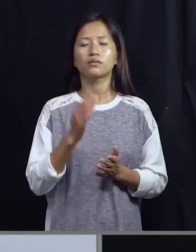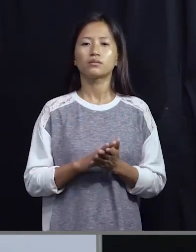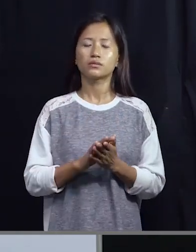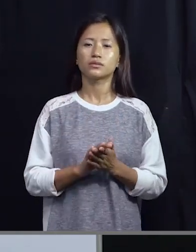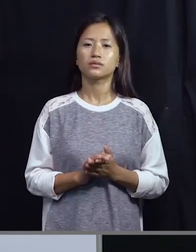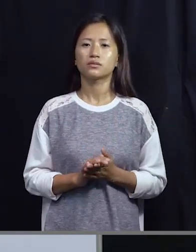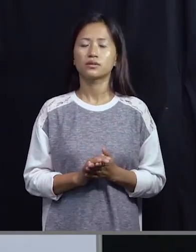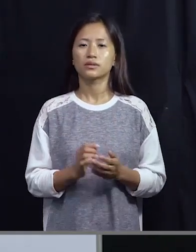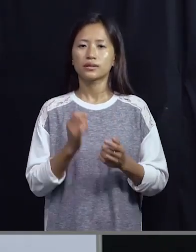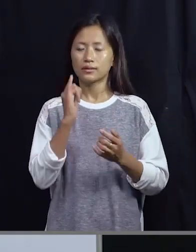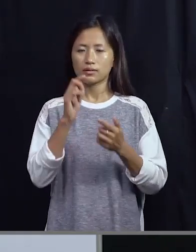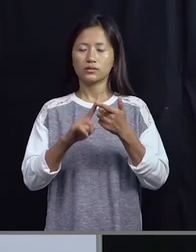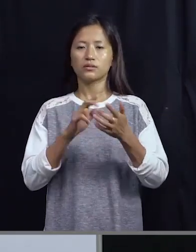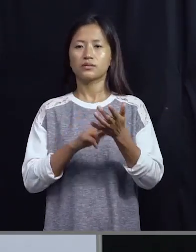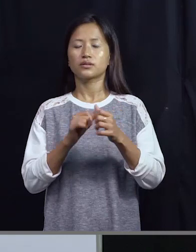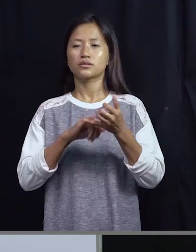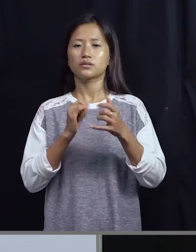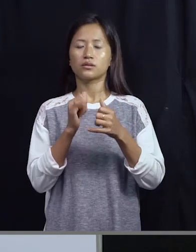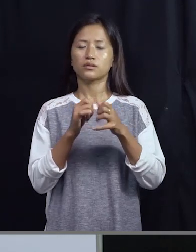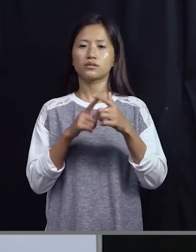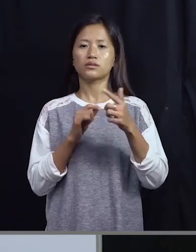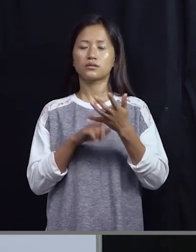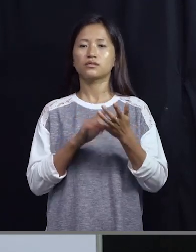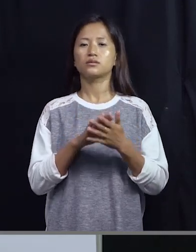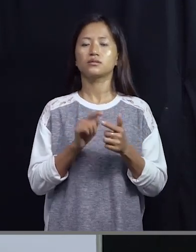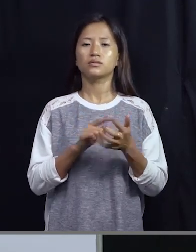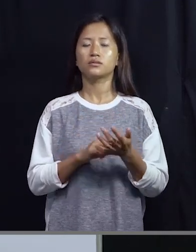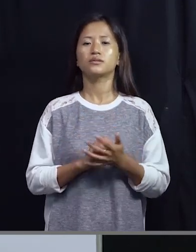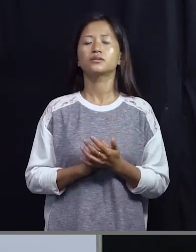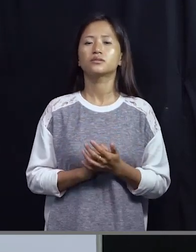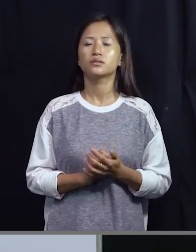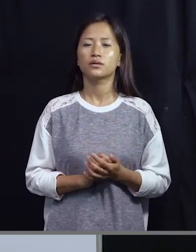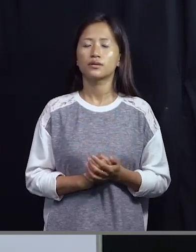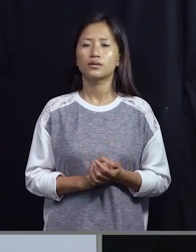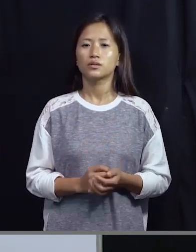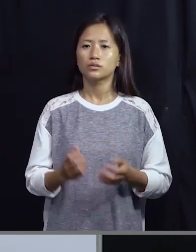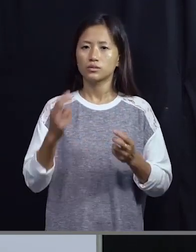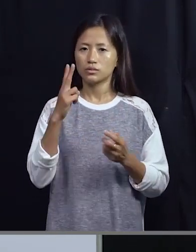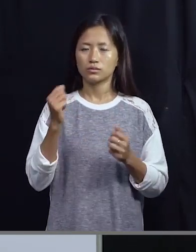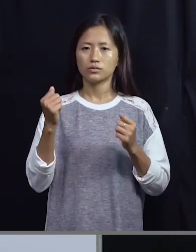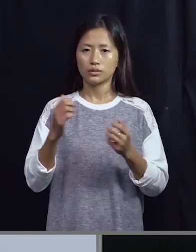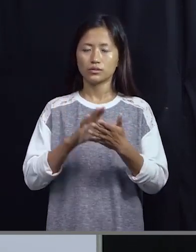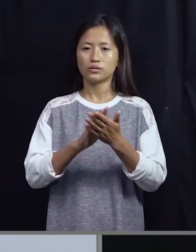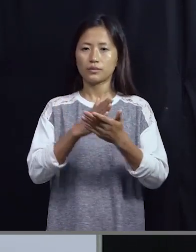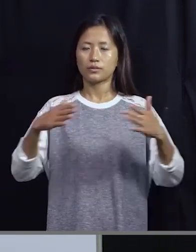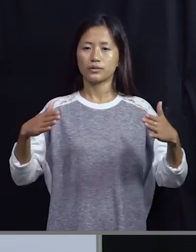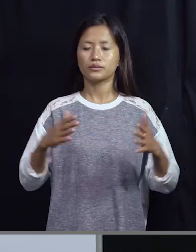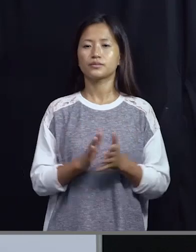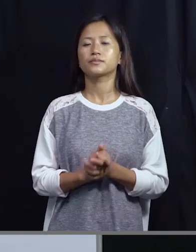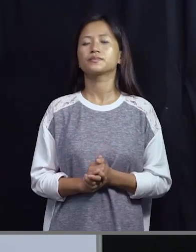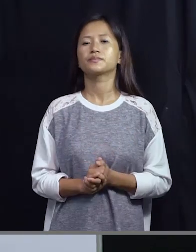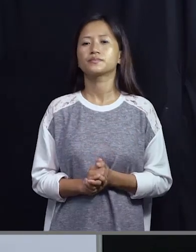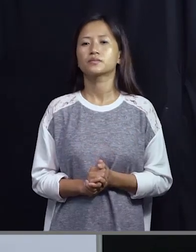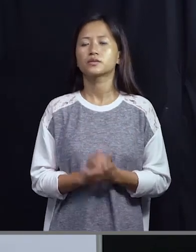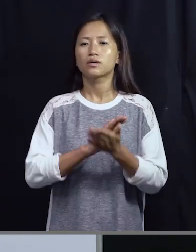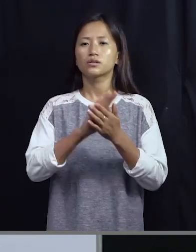they initiate the process of replication. So for the two strands to separate,